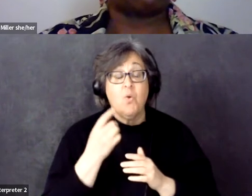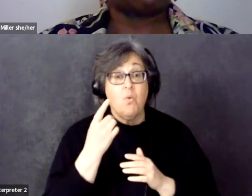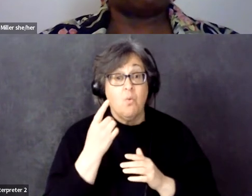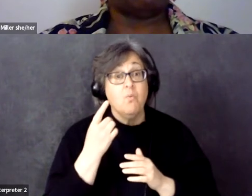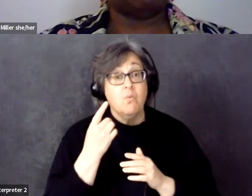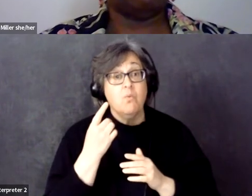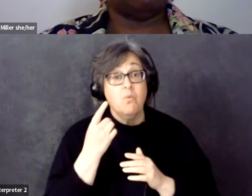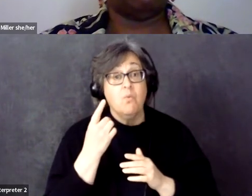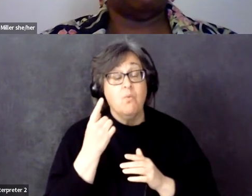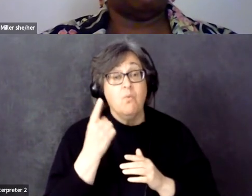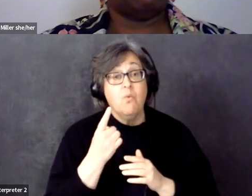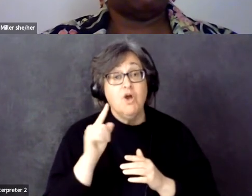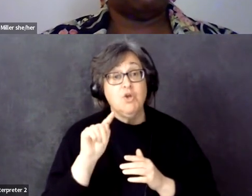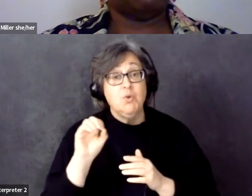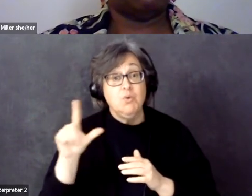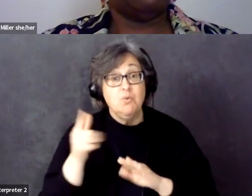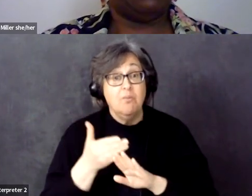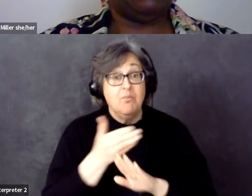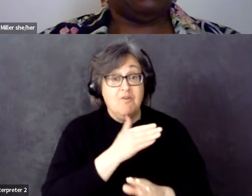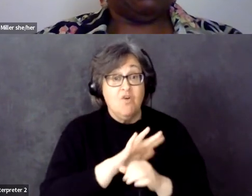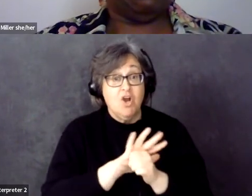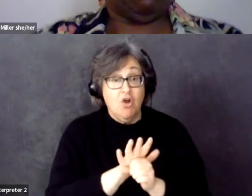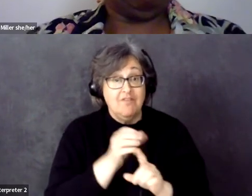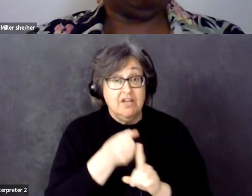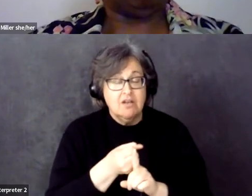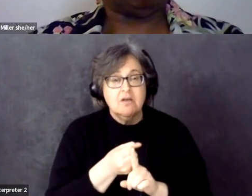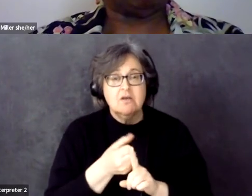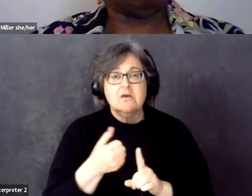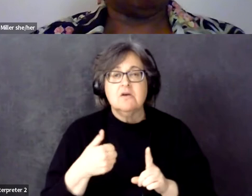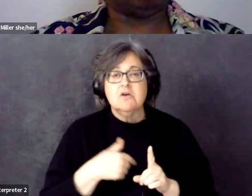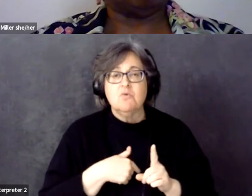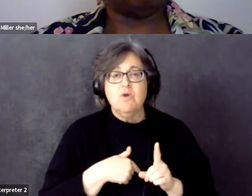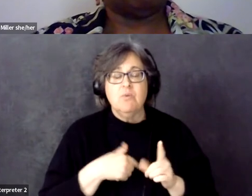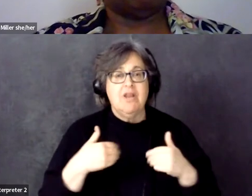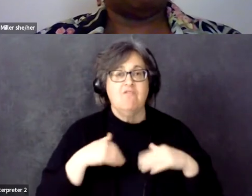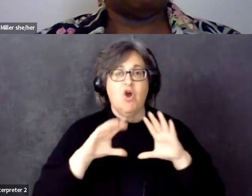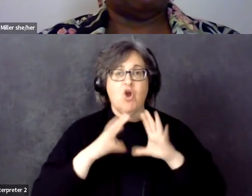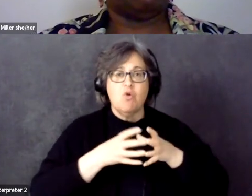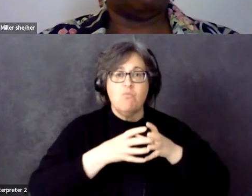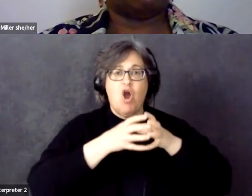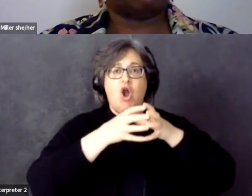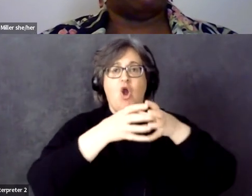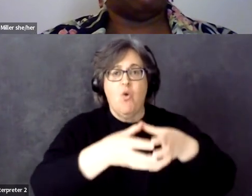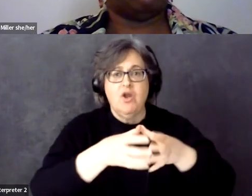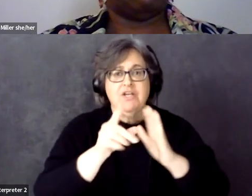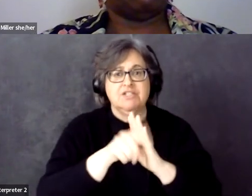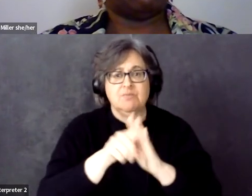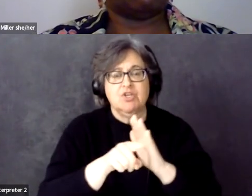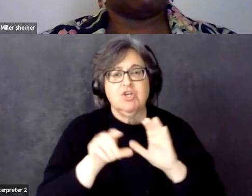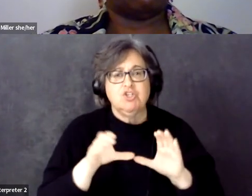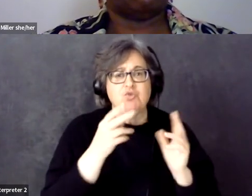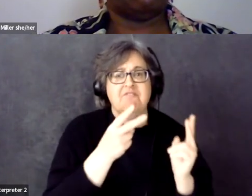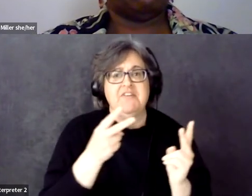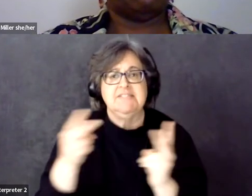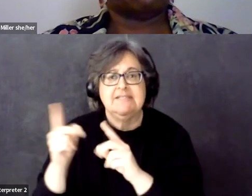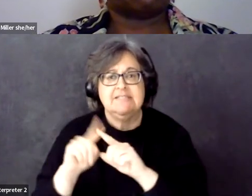used prior to COVID was that we would take a bunch of people down to Springfield and do in-office visits and try